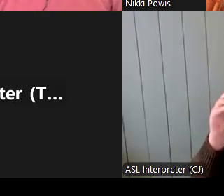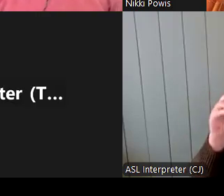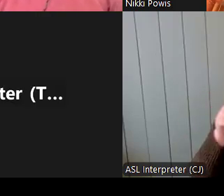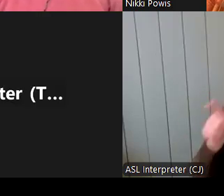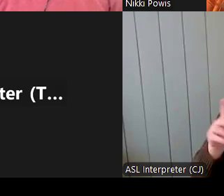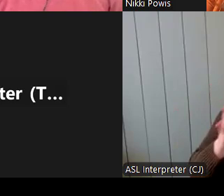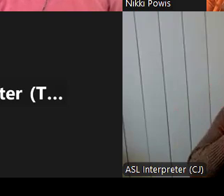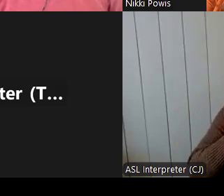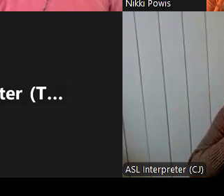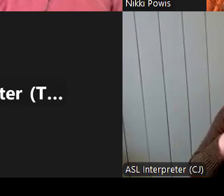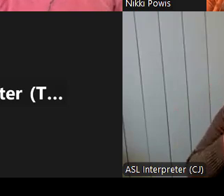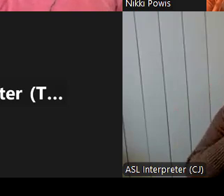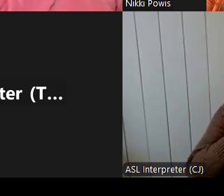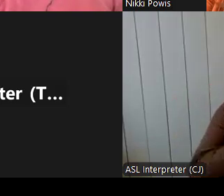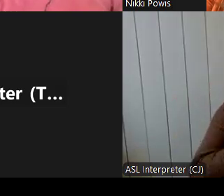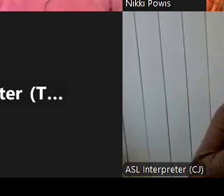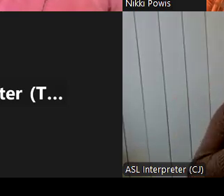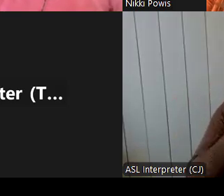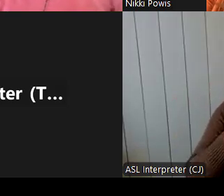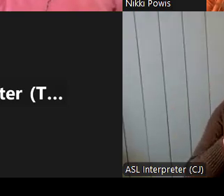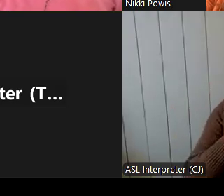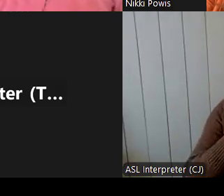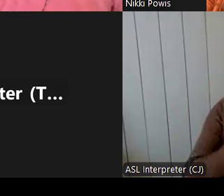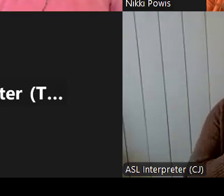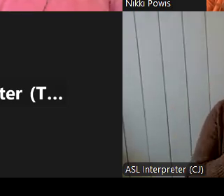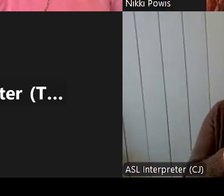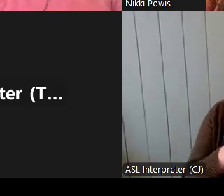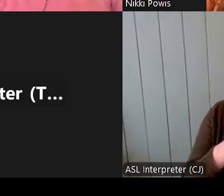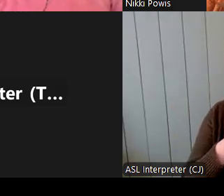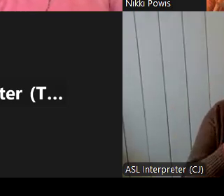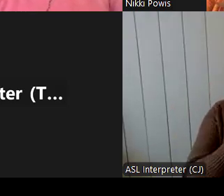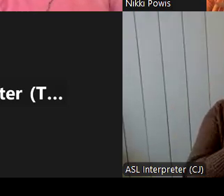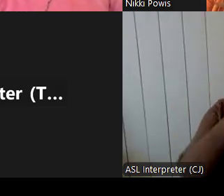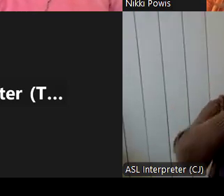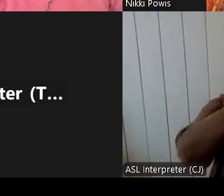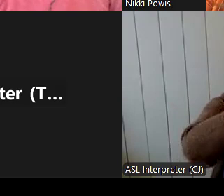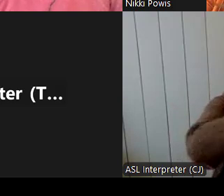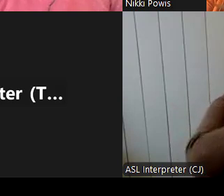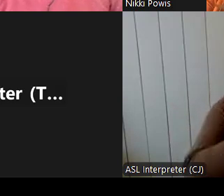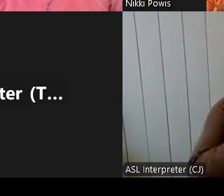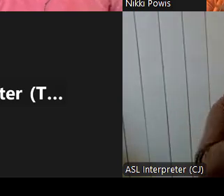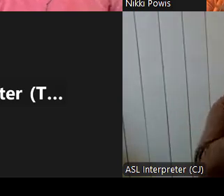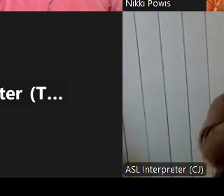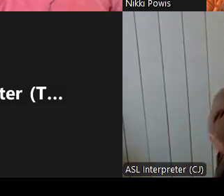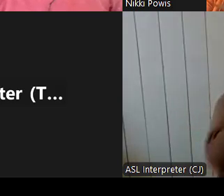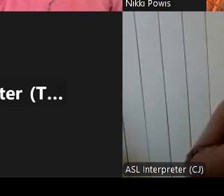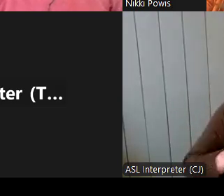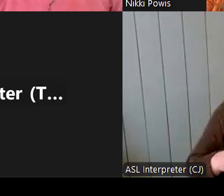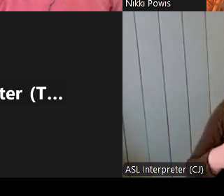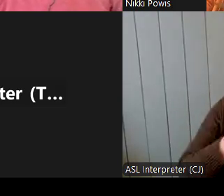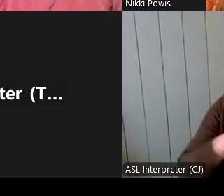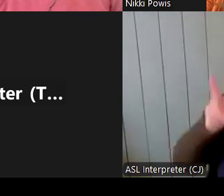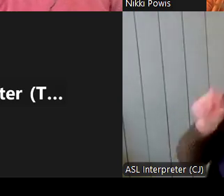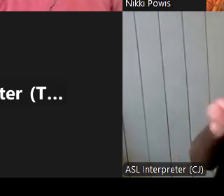disagreeing. Somebody walked into the office and I was trying to tell them they didn't need to do anything at present. No But worries.